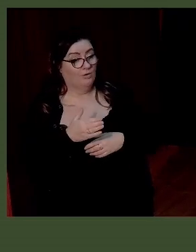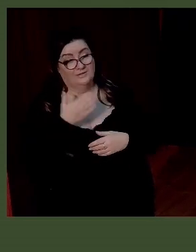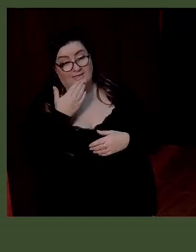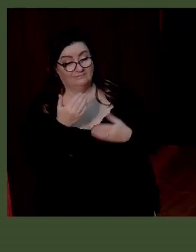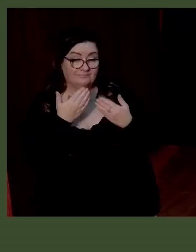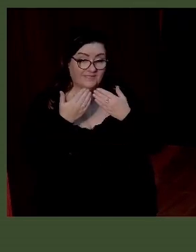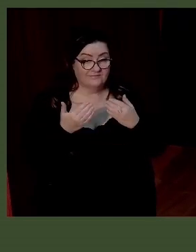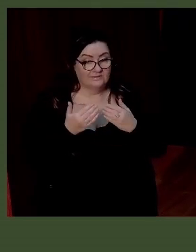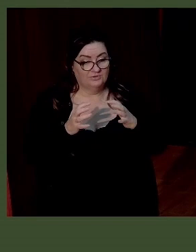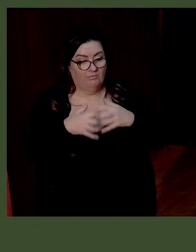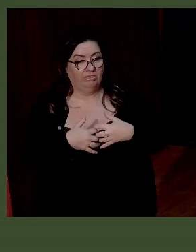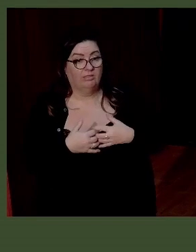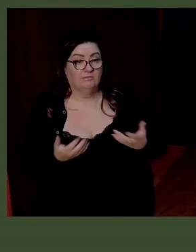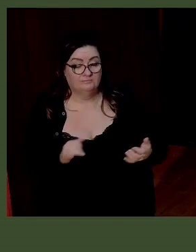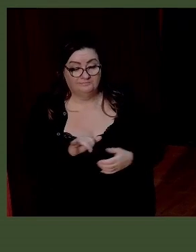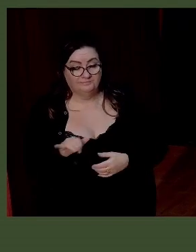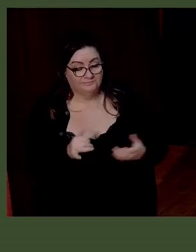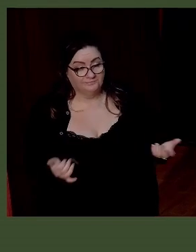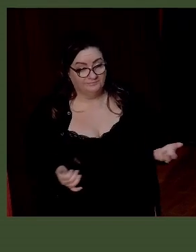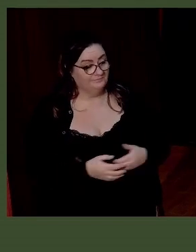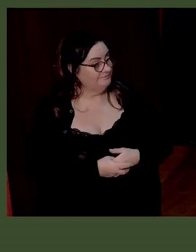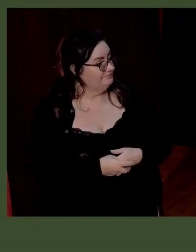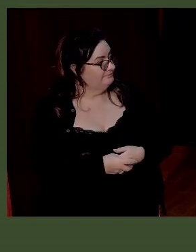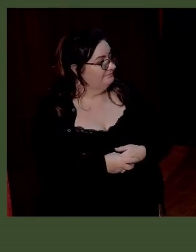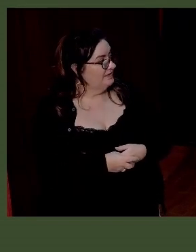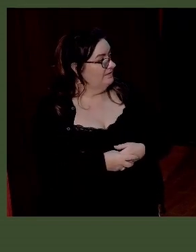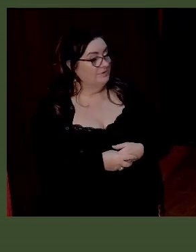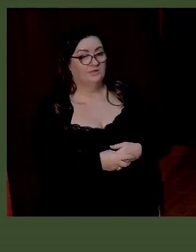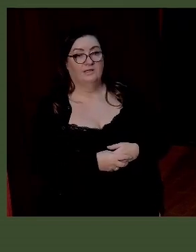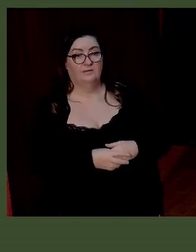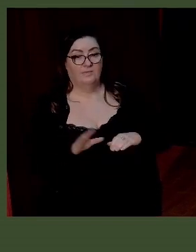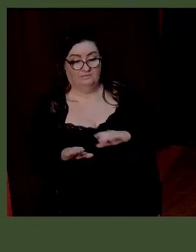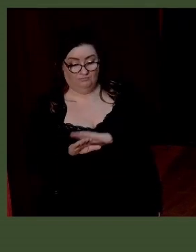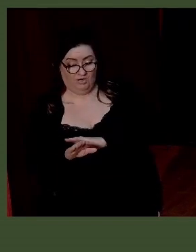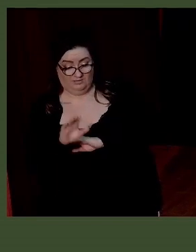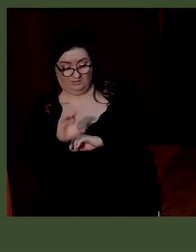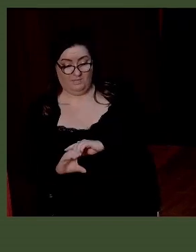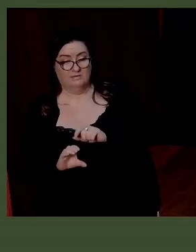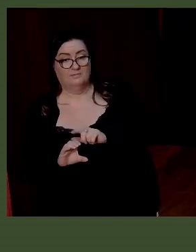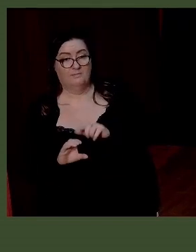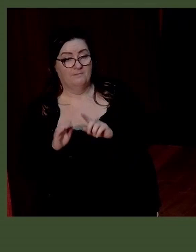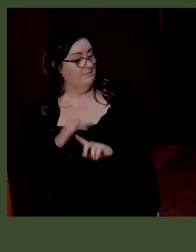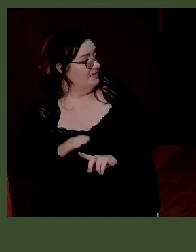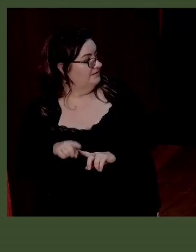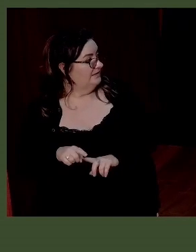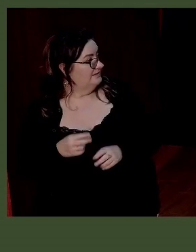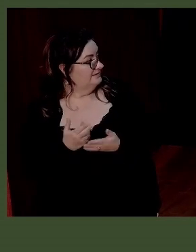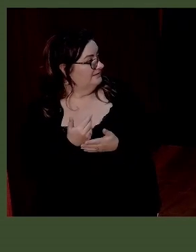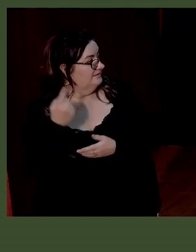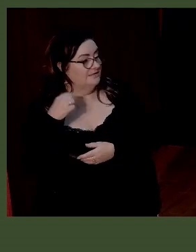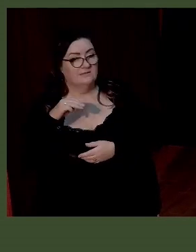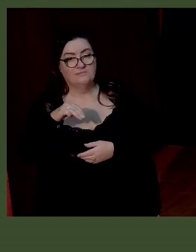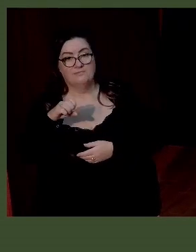thank you and let them go. But on the bottom right-hand side, you see another example of the design of the times. This